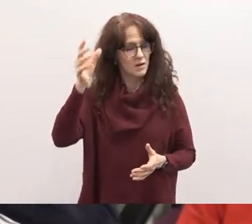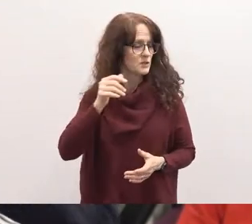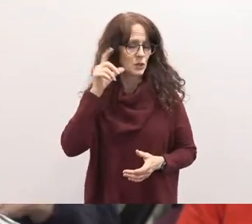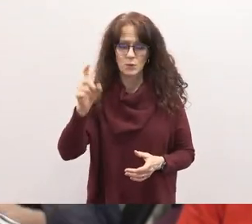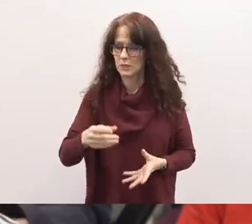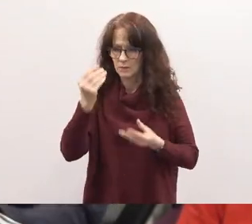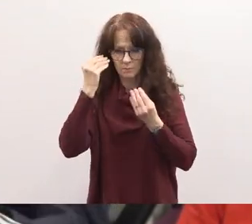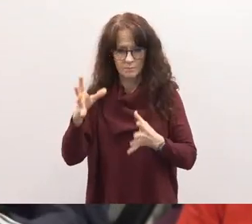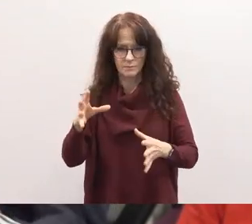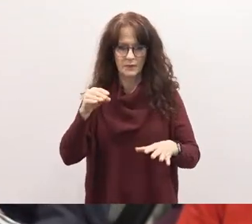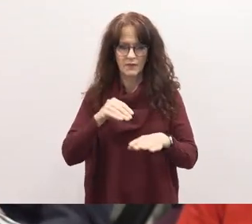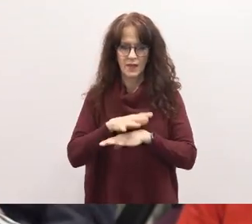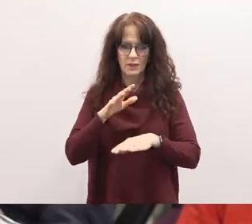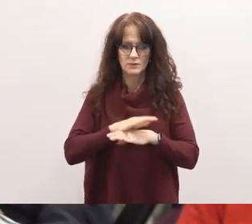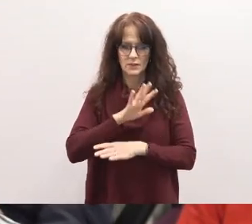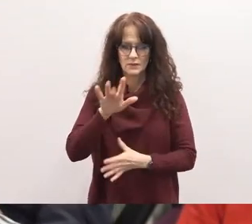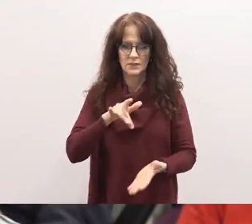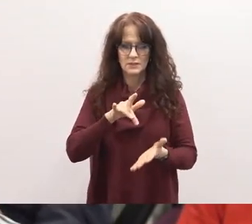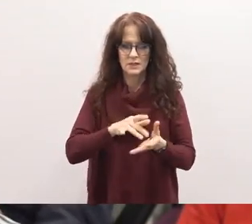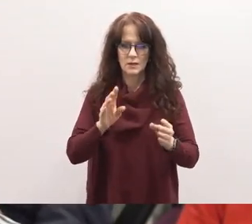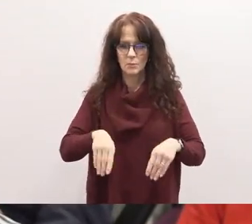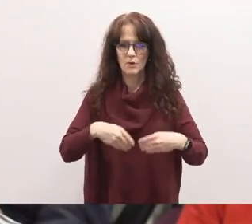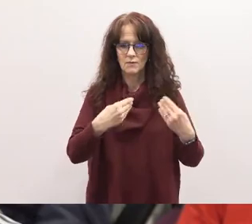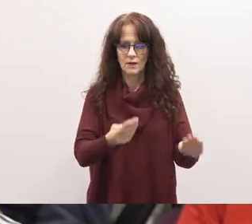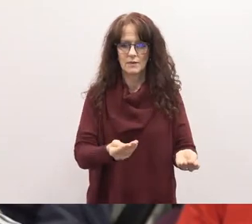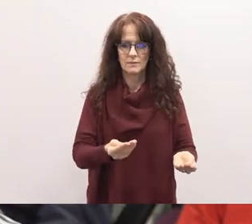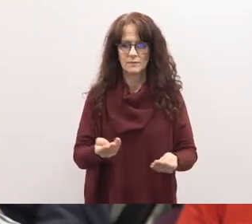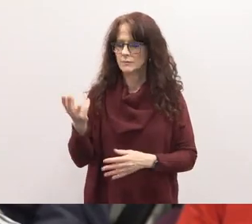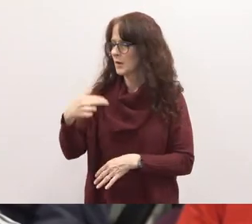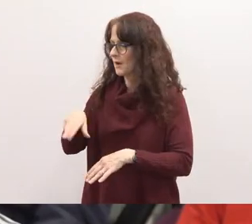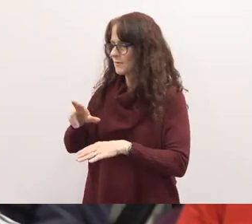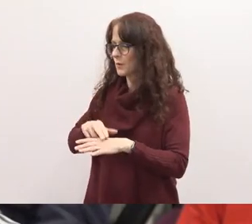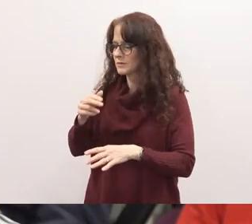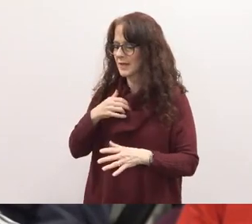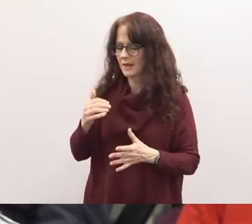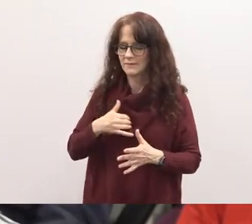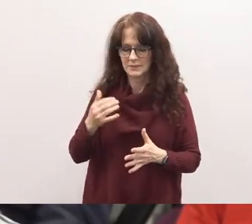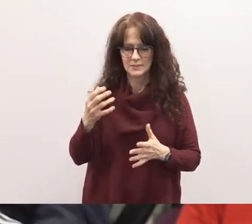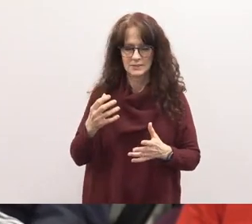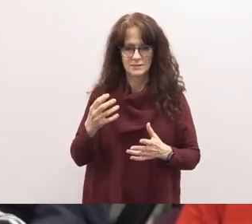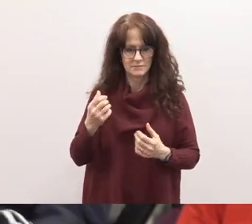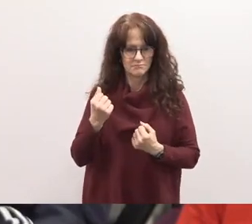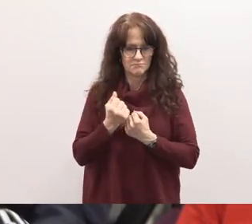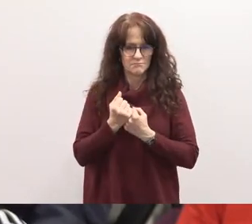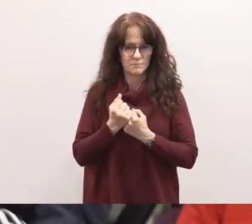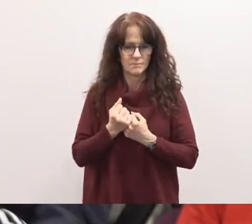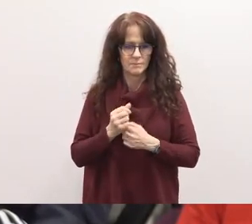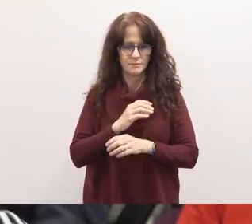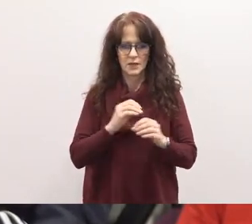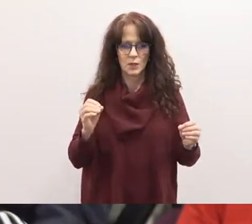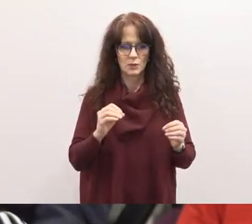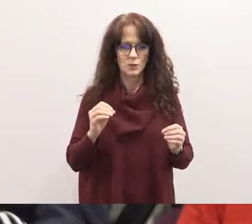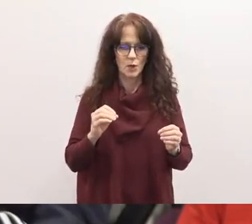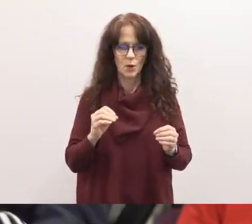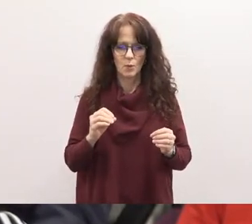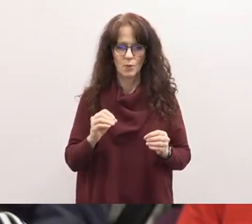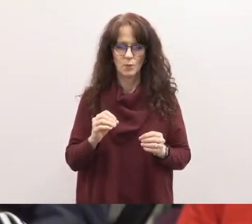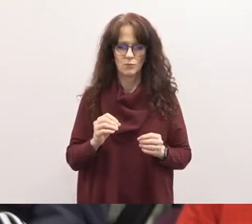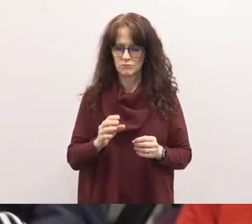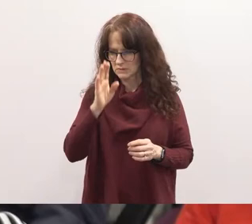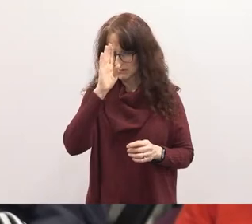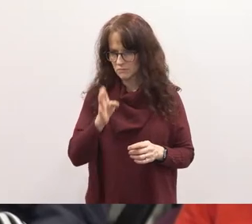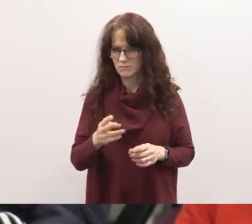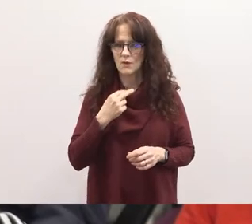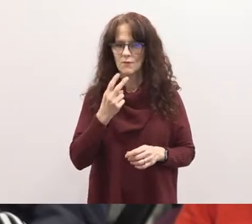about the counseling their center provides. Well, of course they have this position. Now, there is no sane voice to protect these